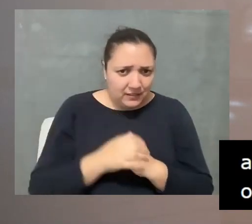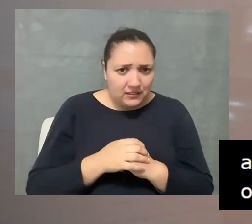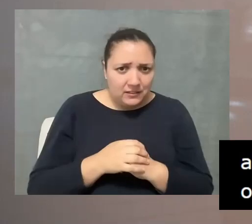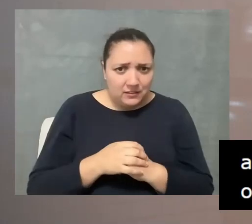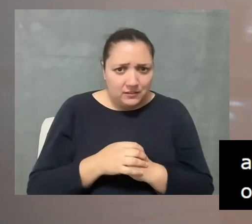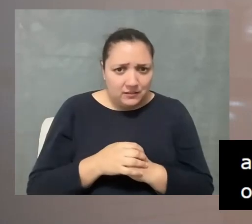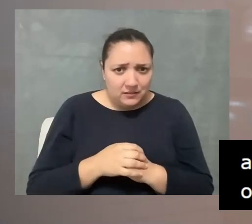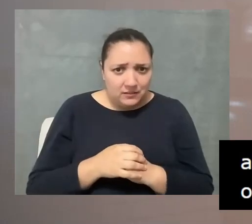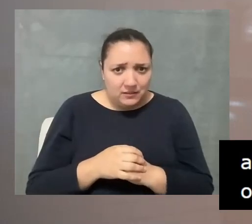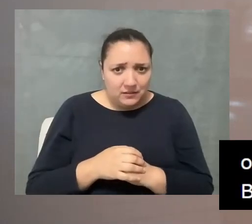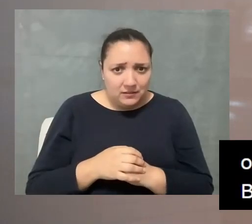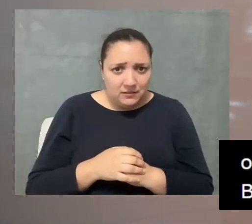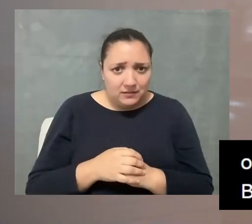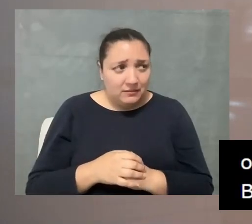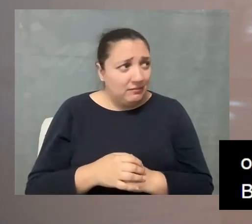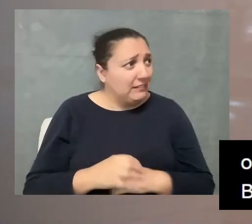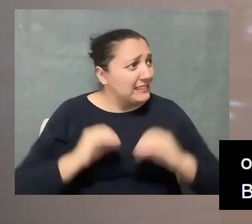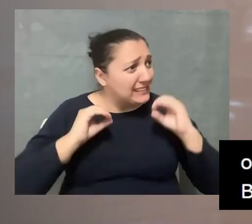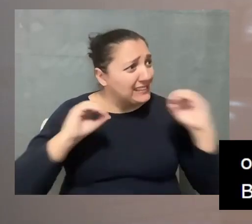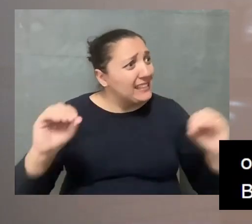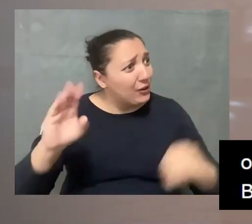Zero, Brett.